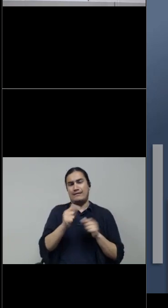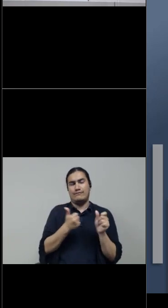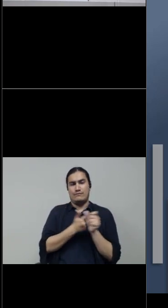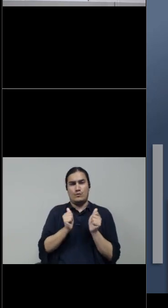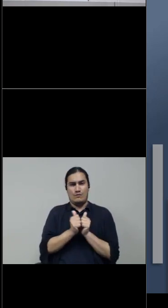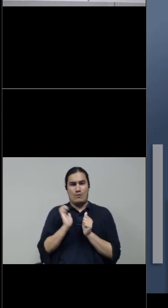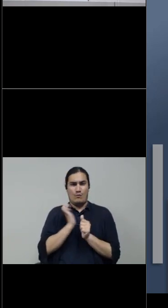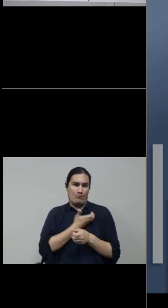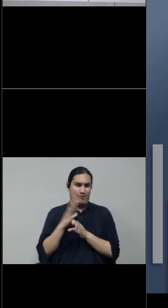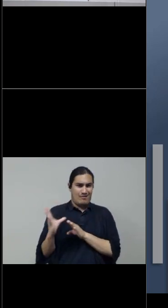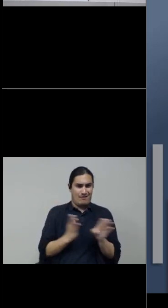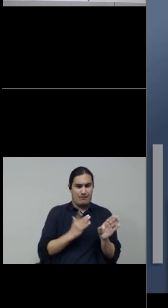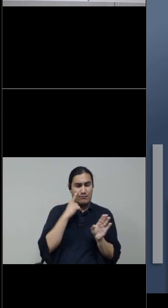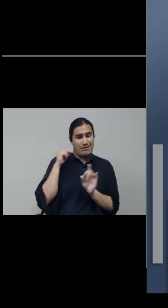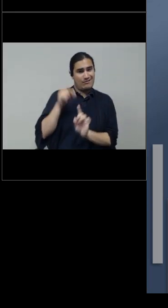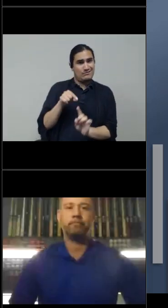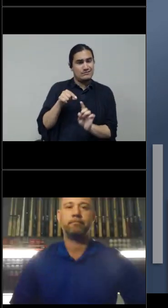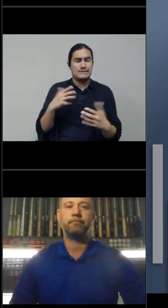because